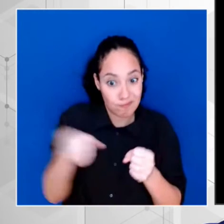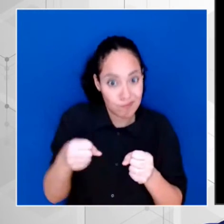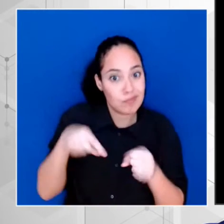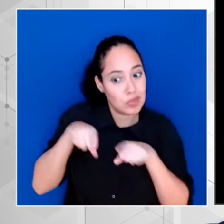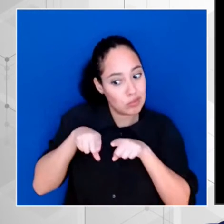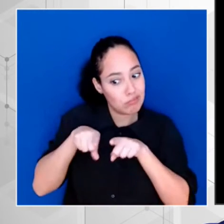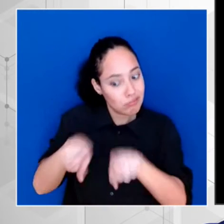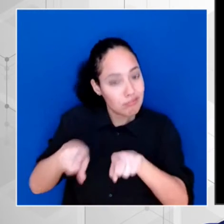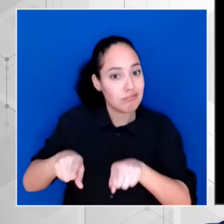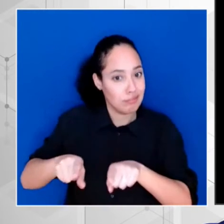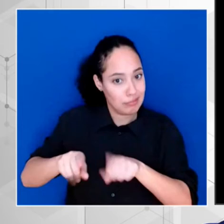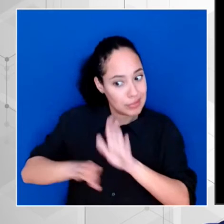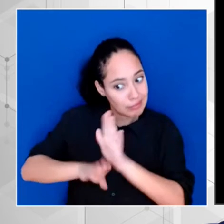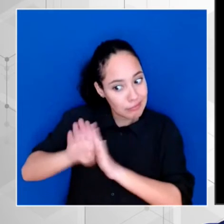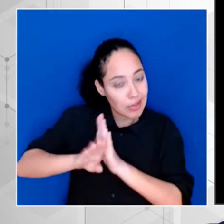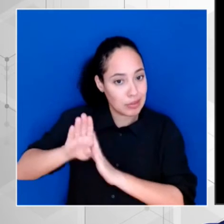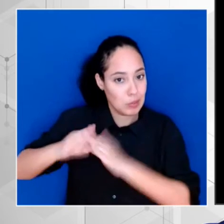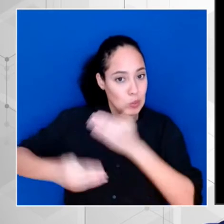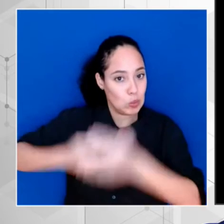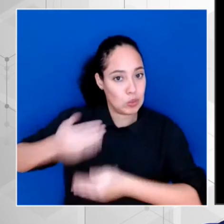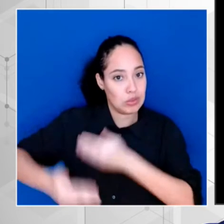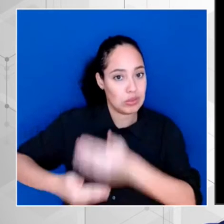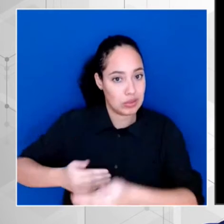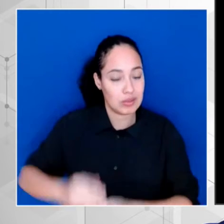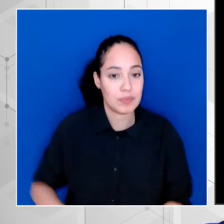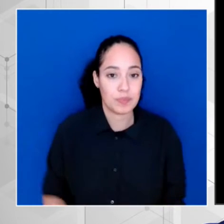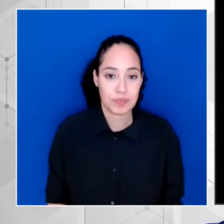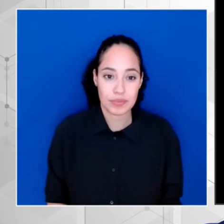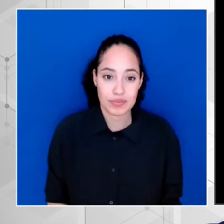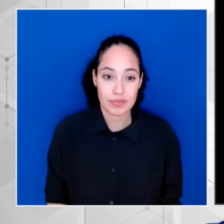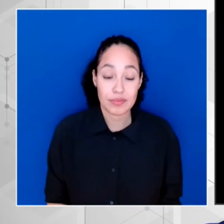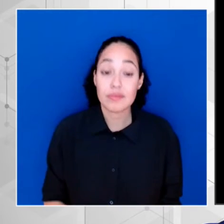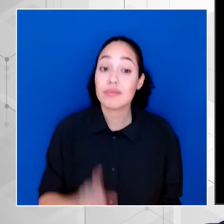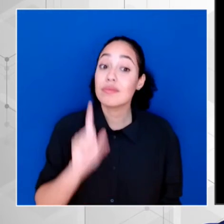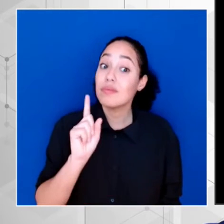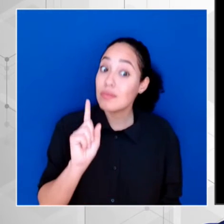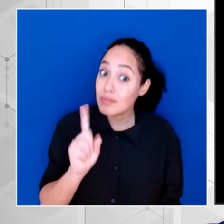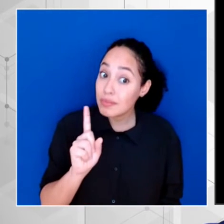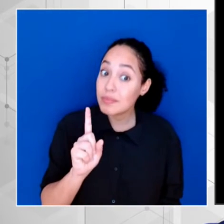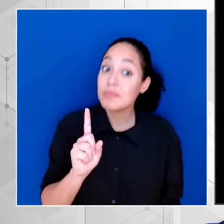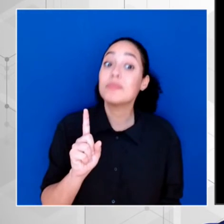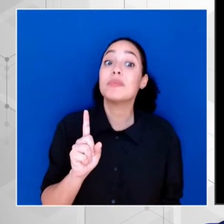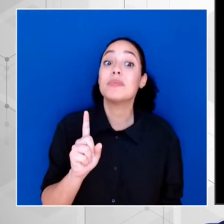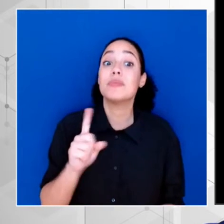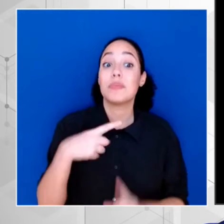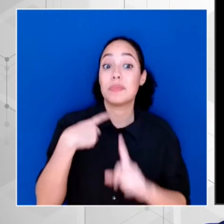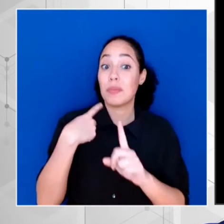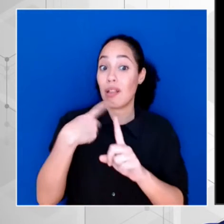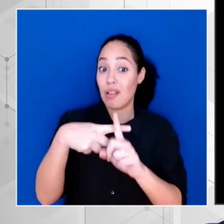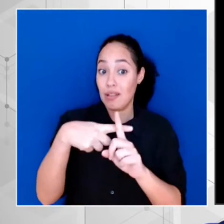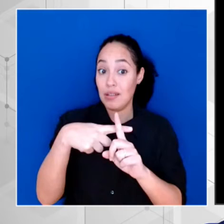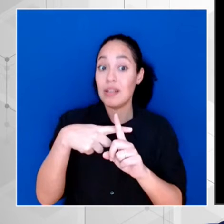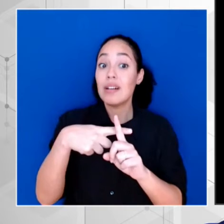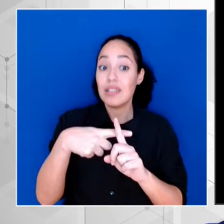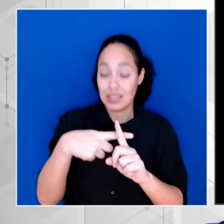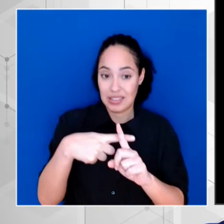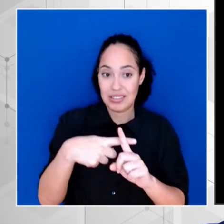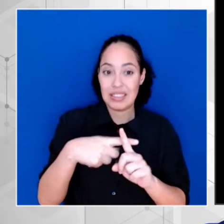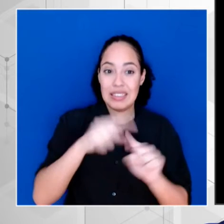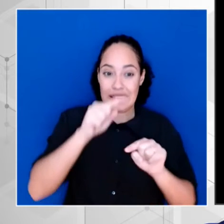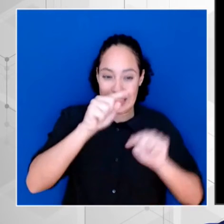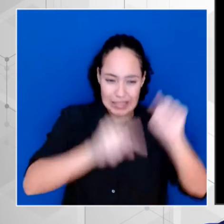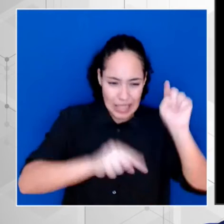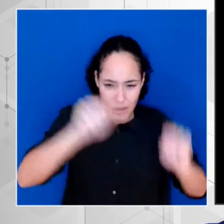Also, always involve a diverse set of testers, including neurodiverse testers. This will require a